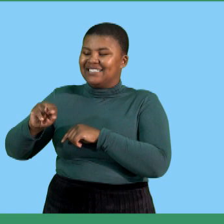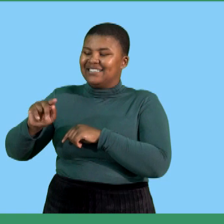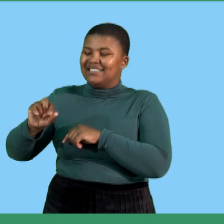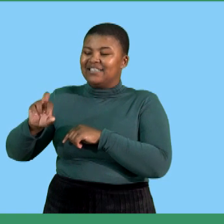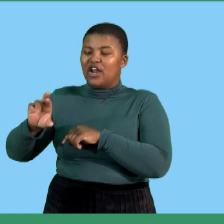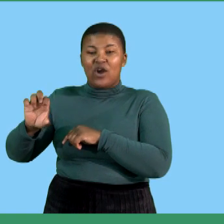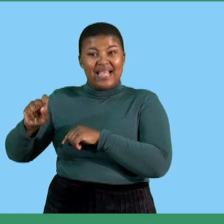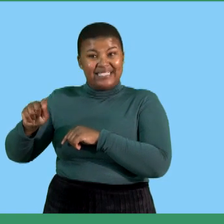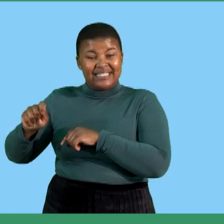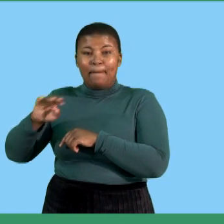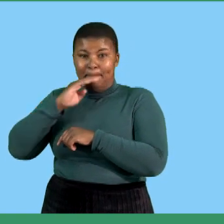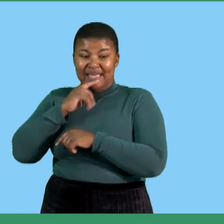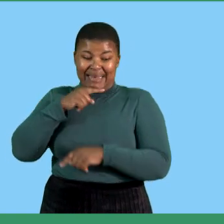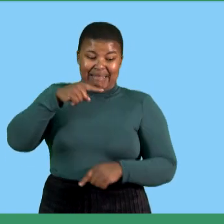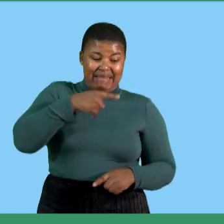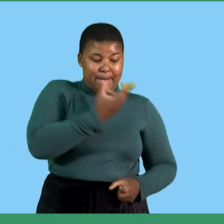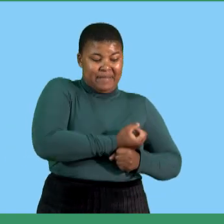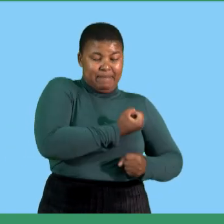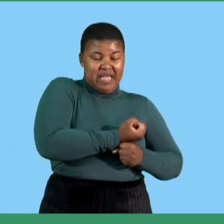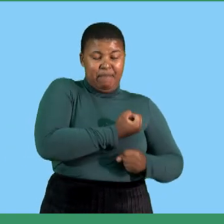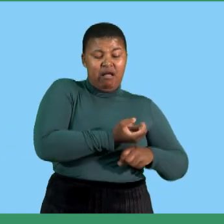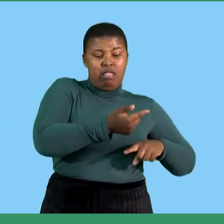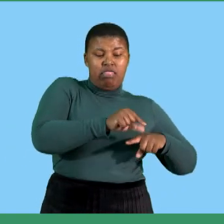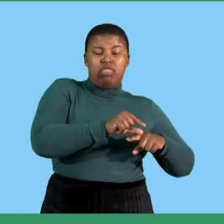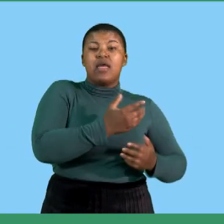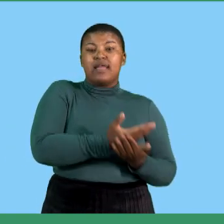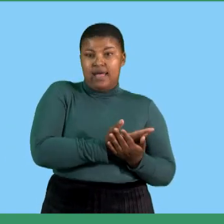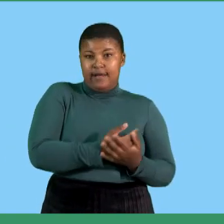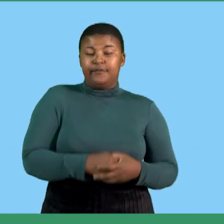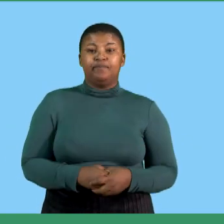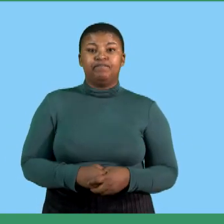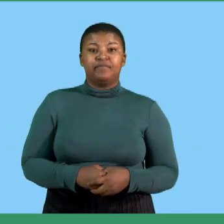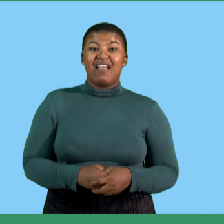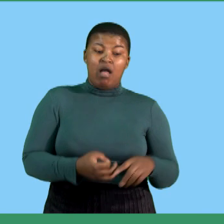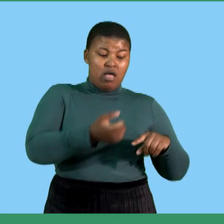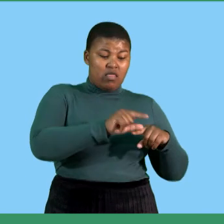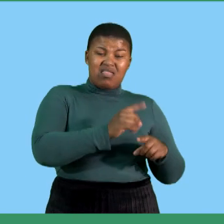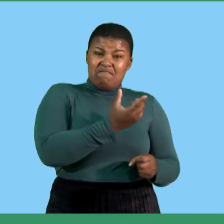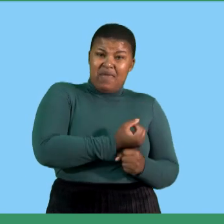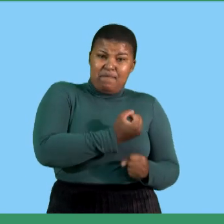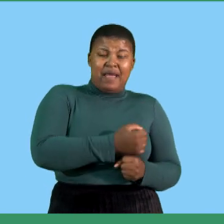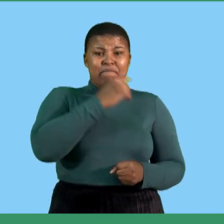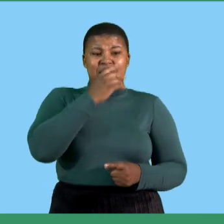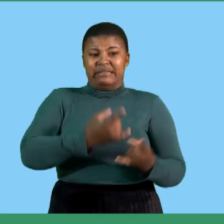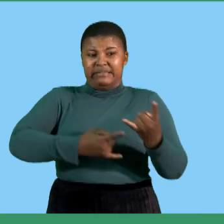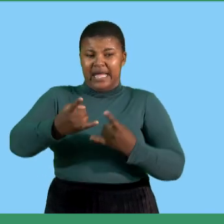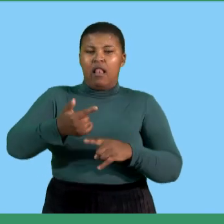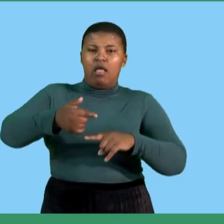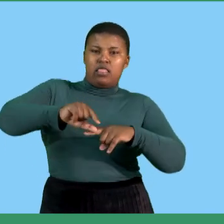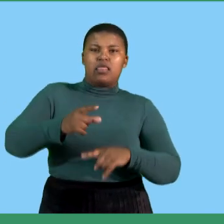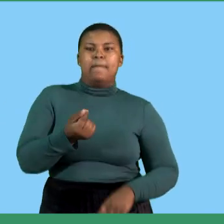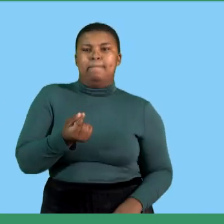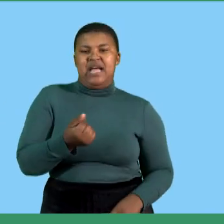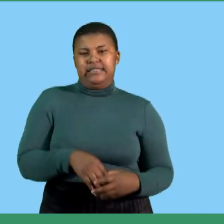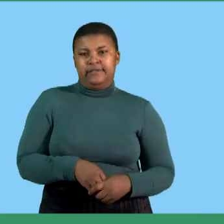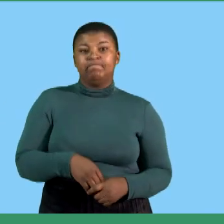rate may lead to an increase in the production costs and an increase in our prices. And this means